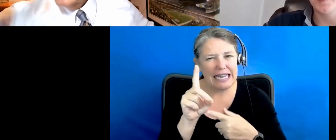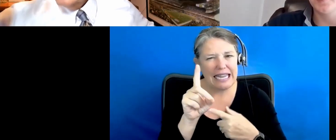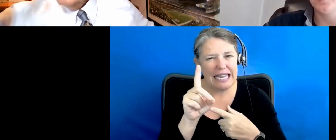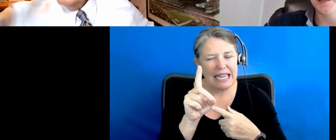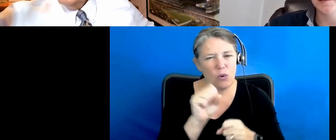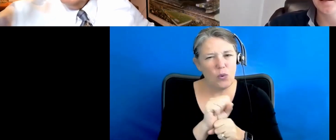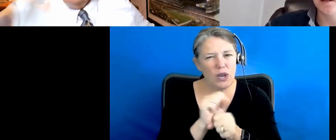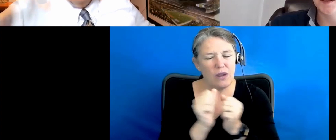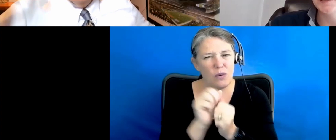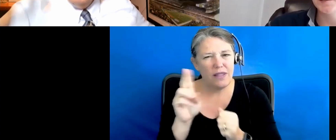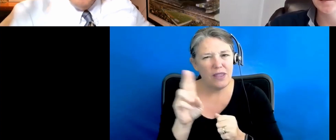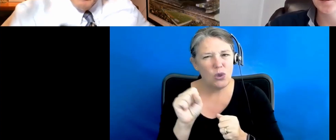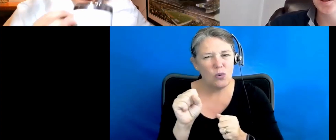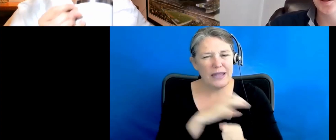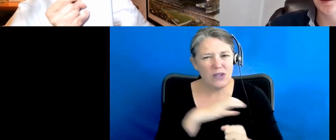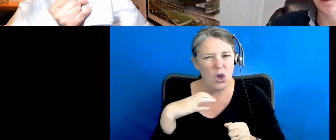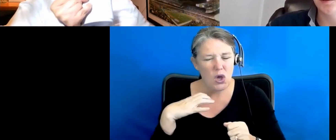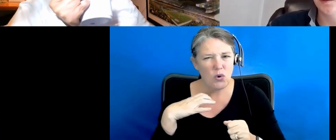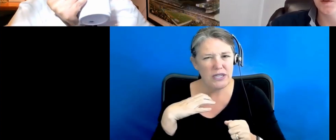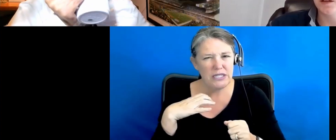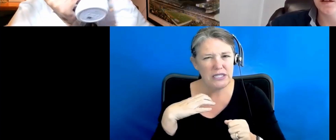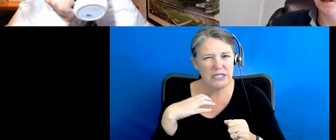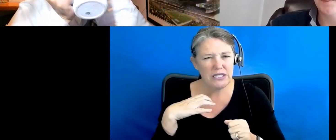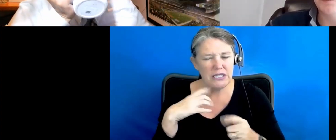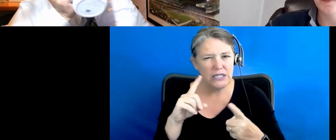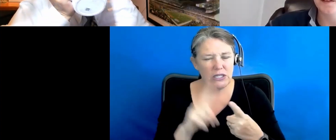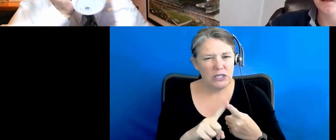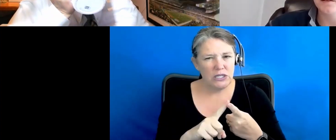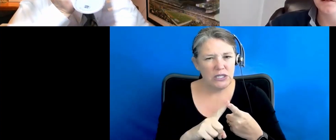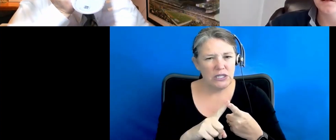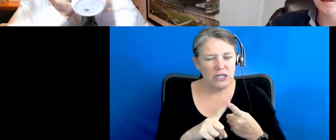working with the US Congress to